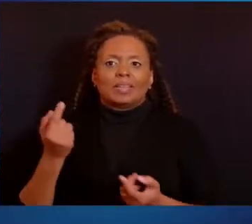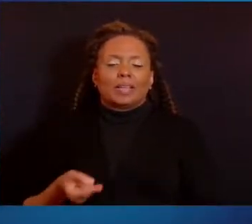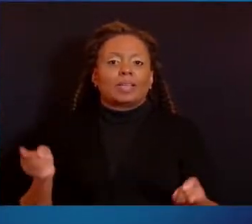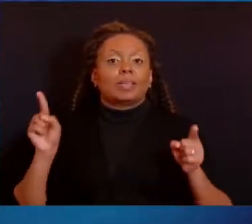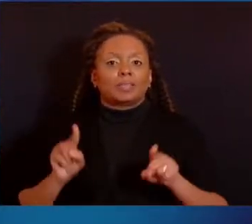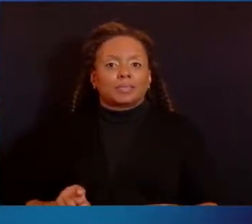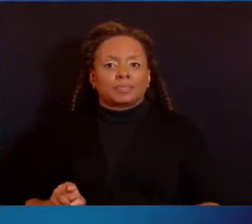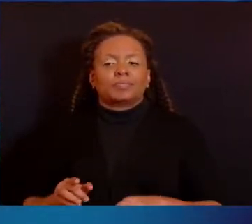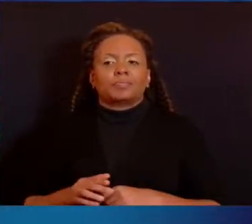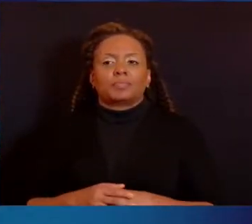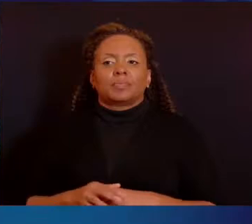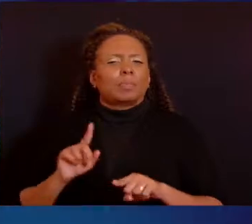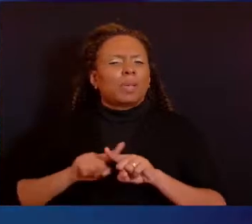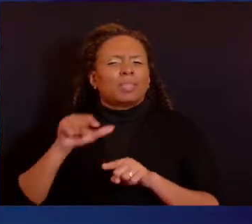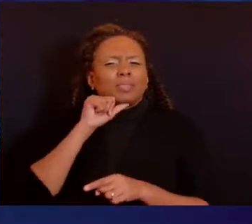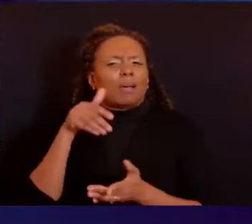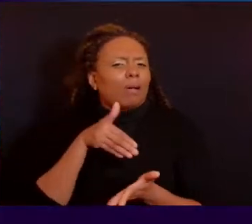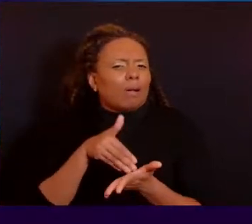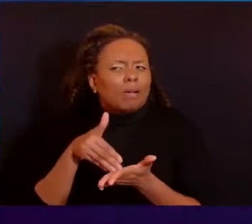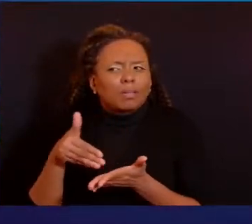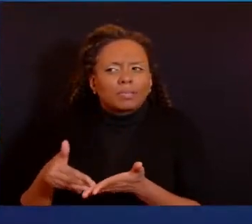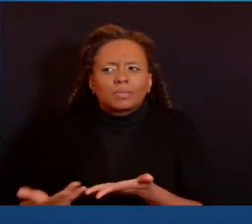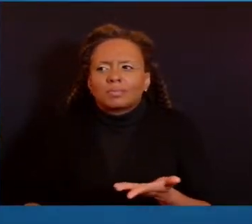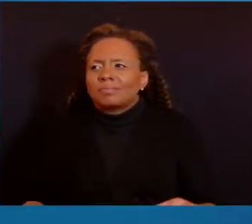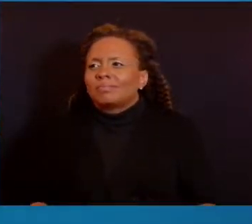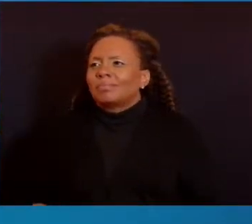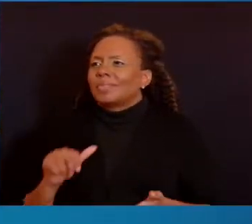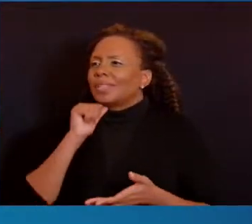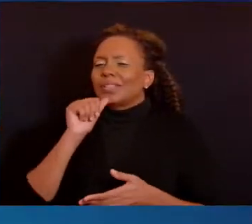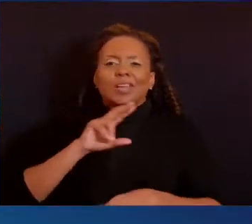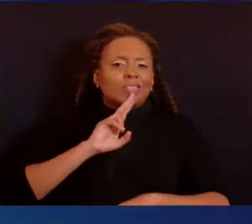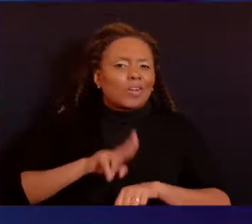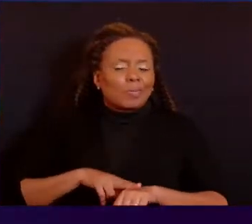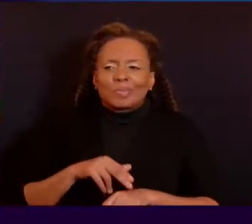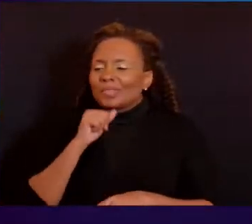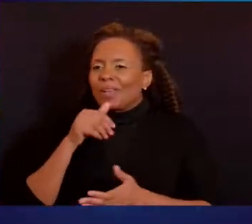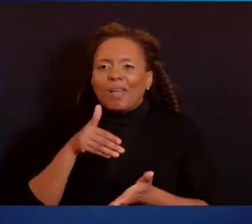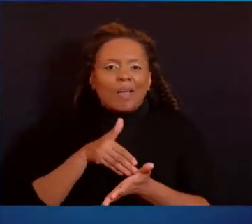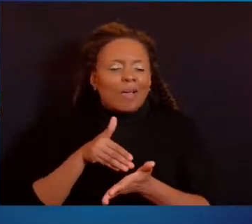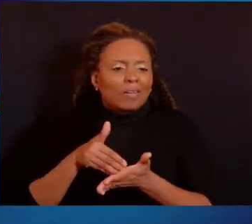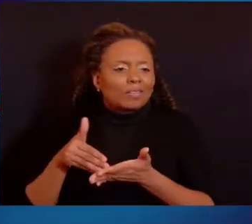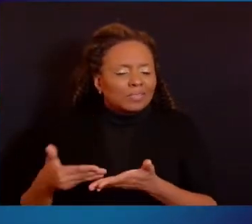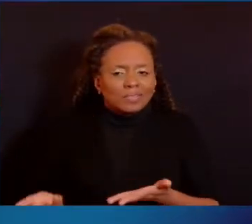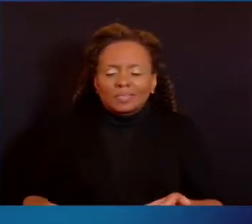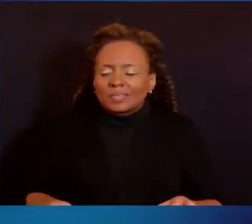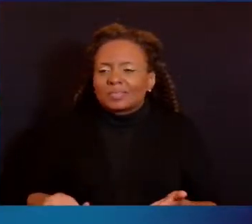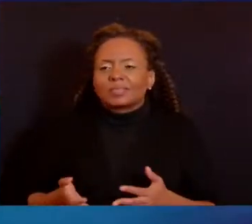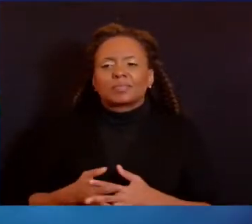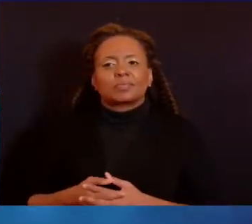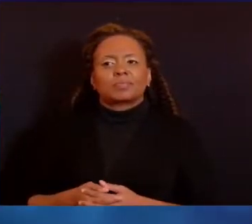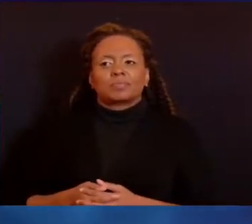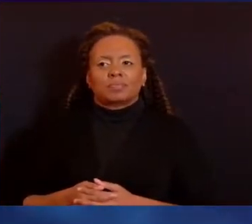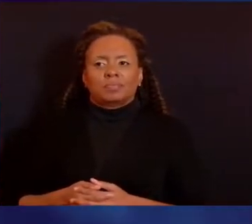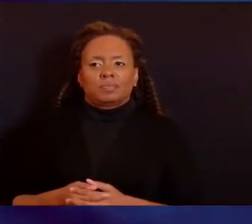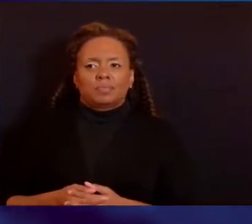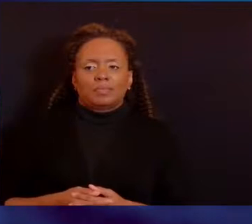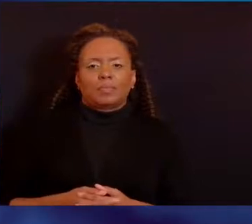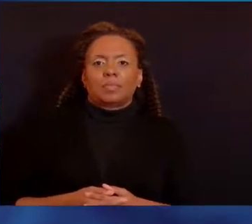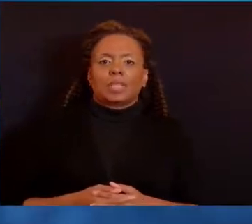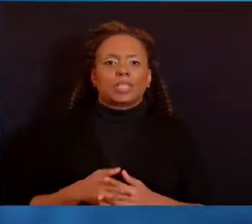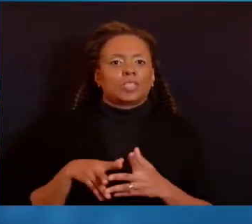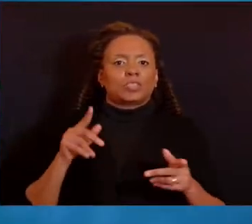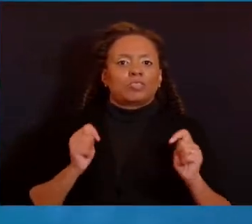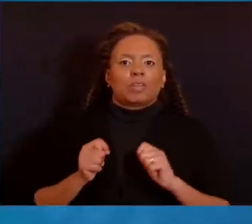very frequent. It's a very uncommon thing. It even caught their servers by